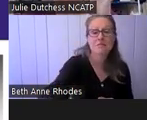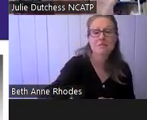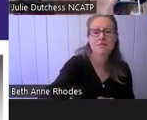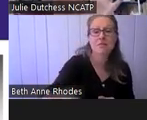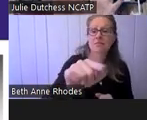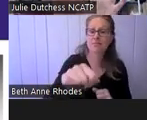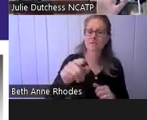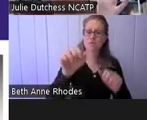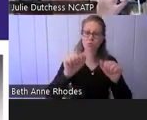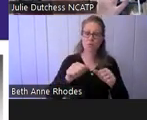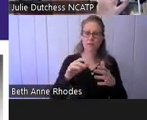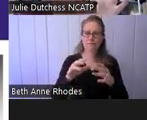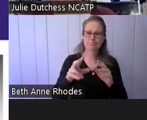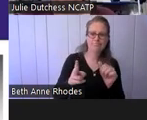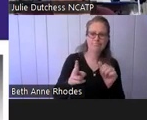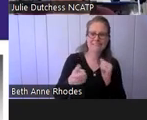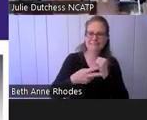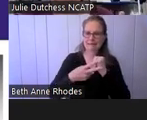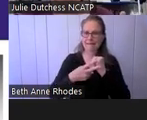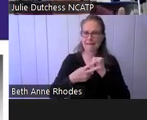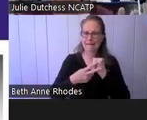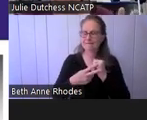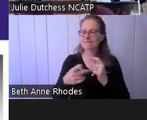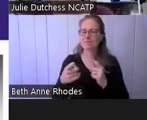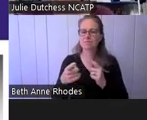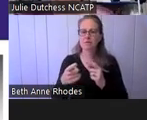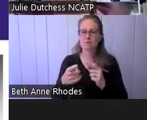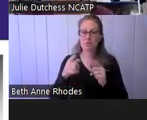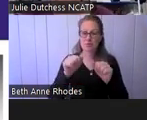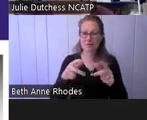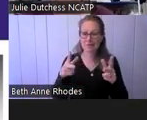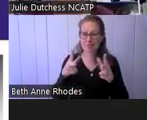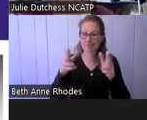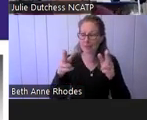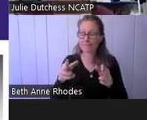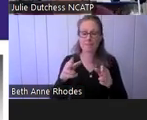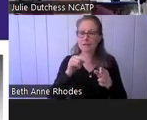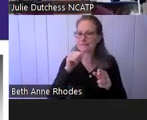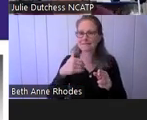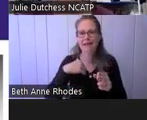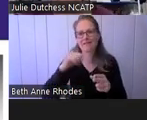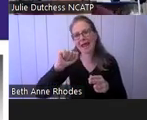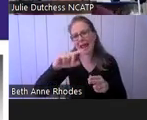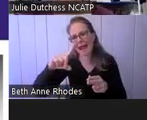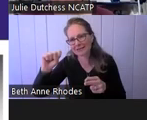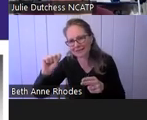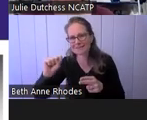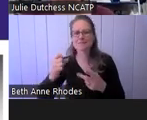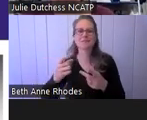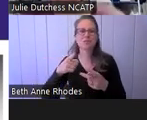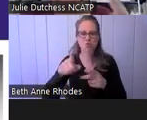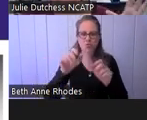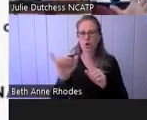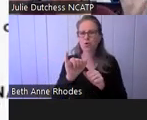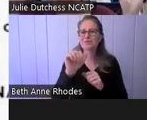the ads and things like that. It can be a short view. And then also what that video showed was that you can also annotate.